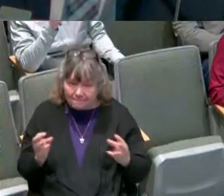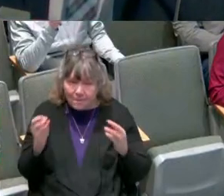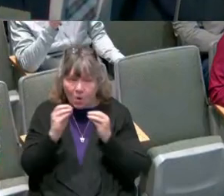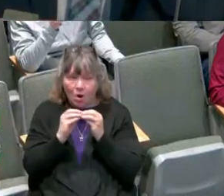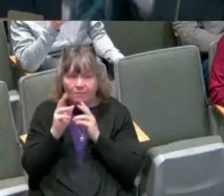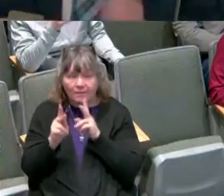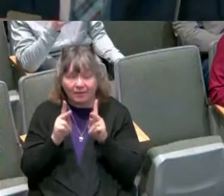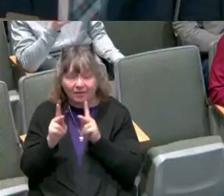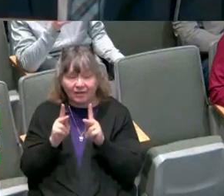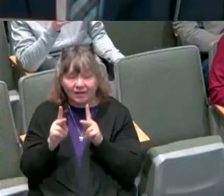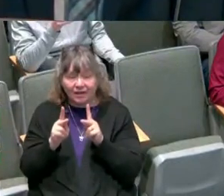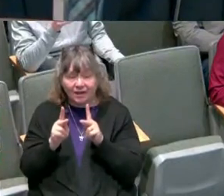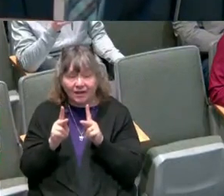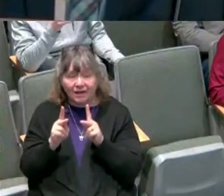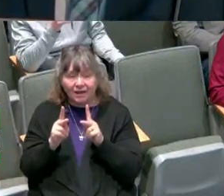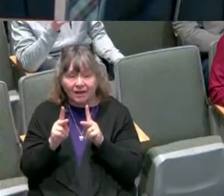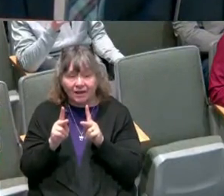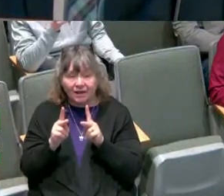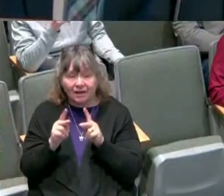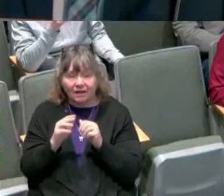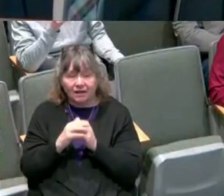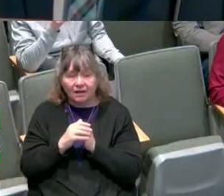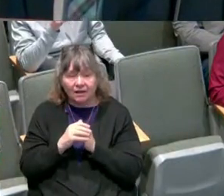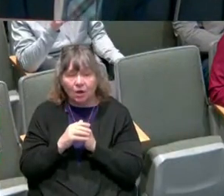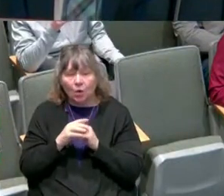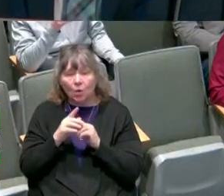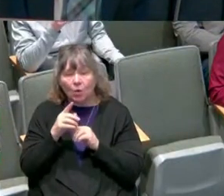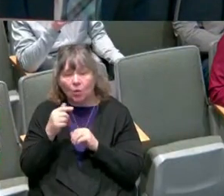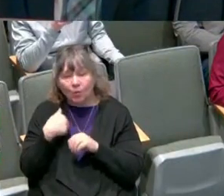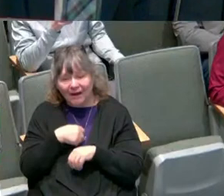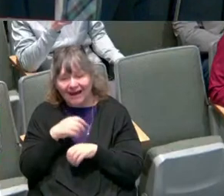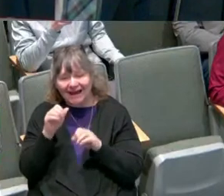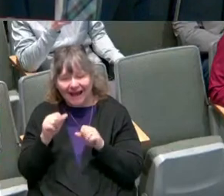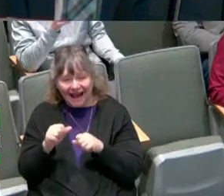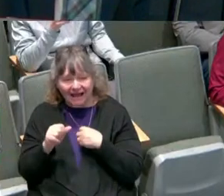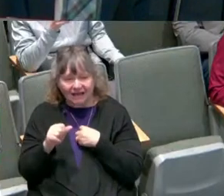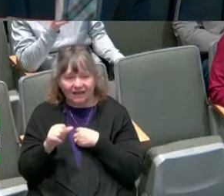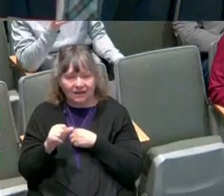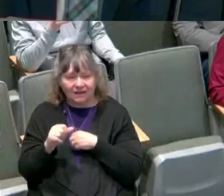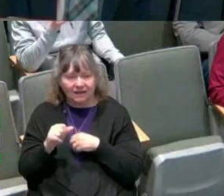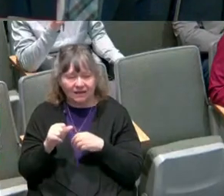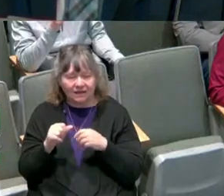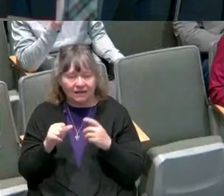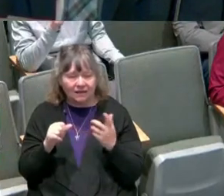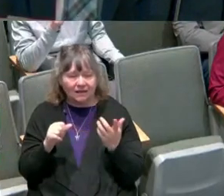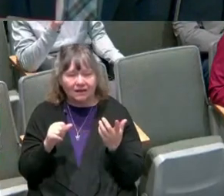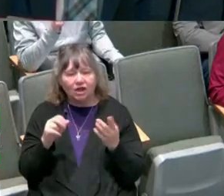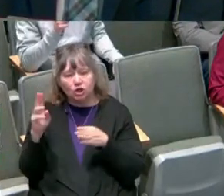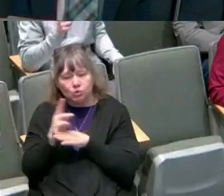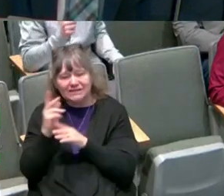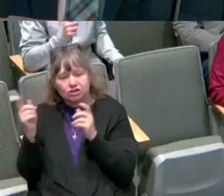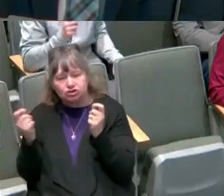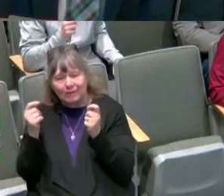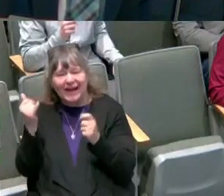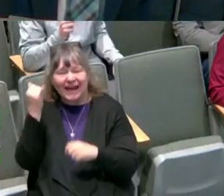and we will be able to manage in in the gym if if we truly overflow